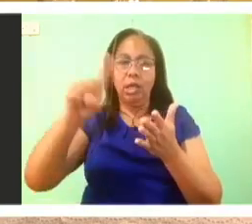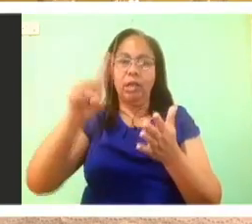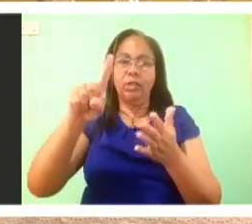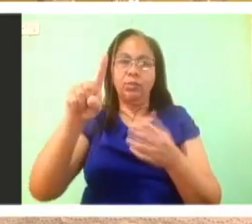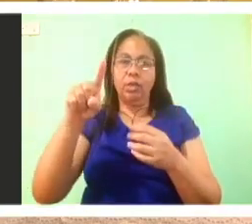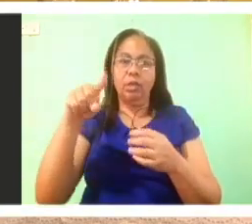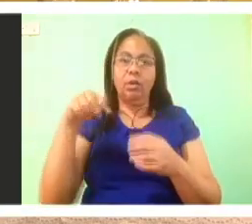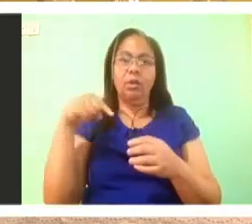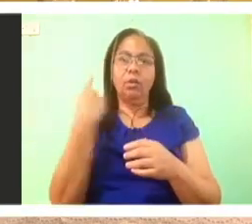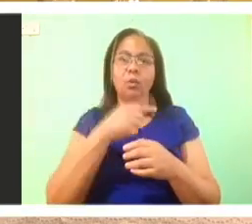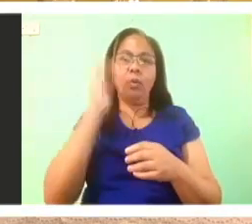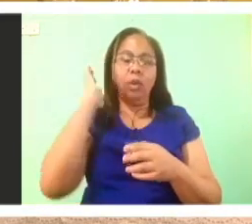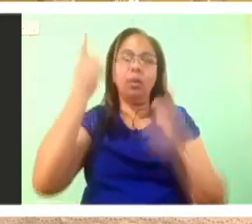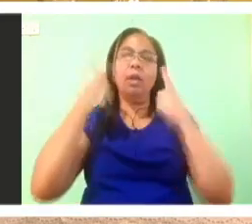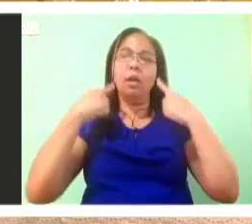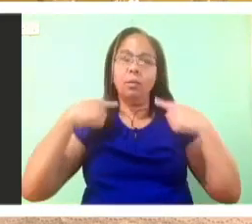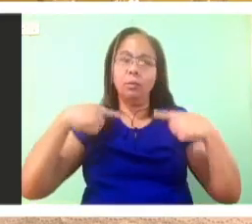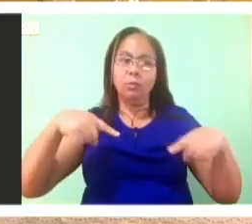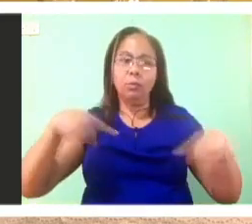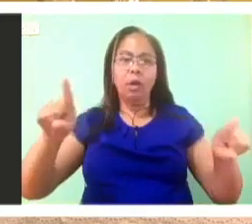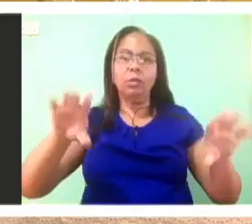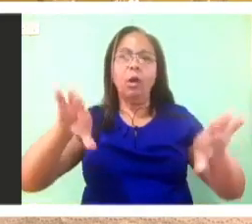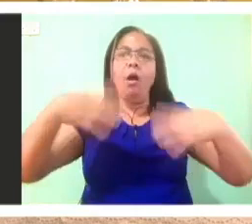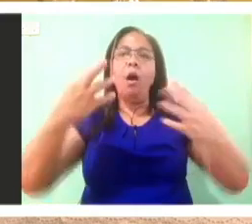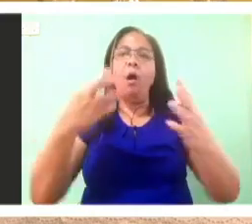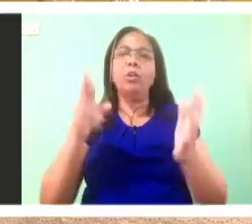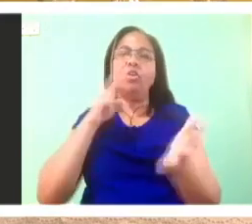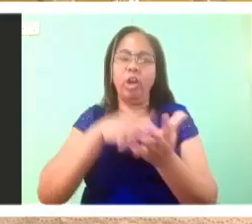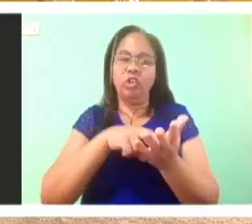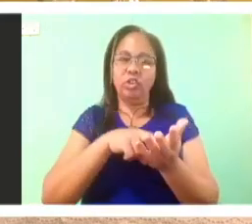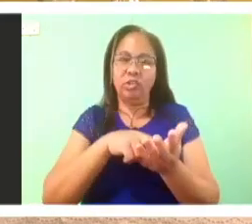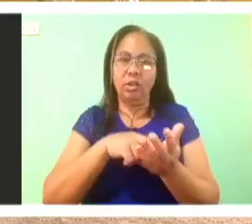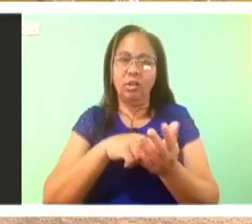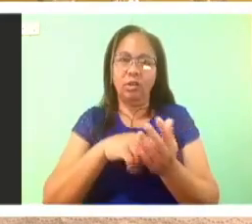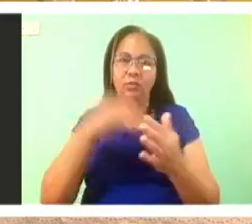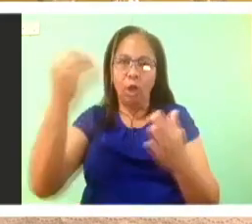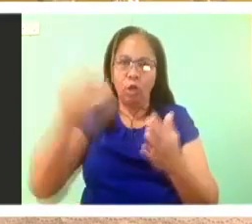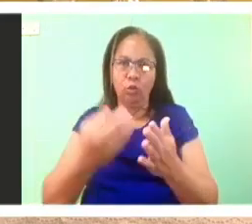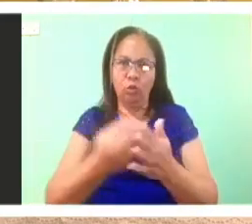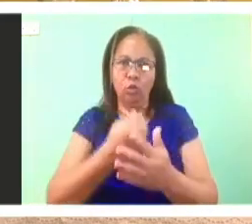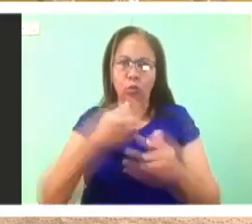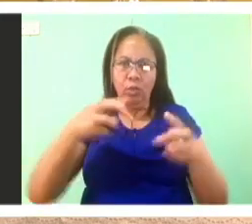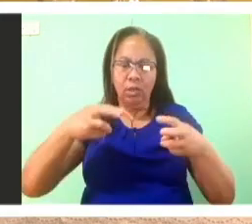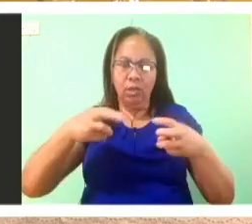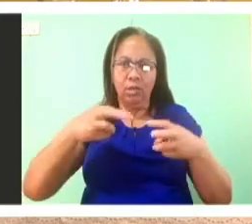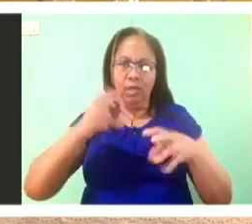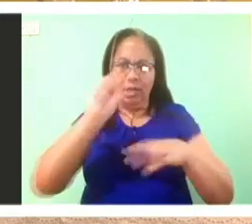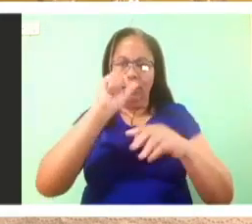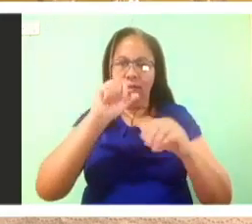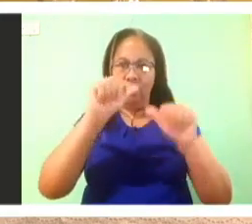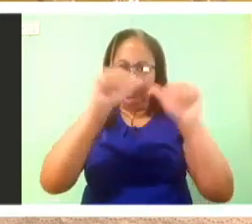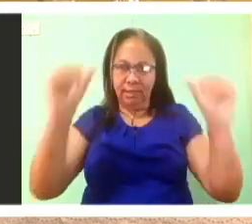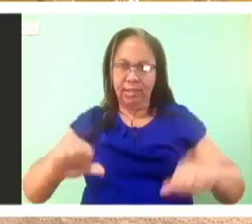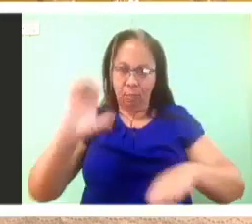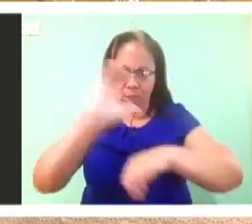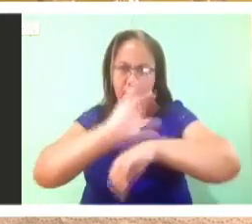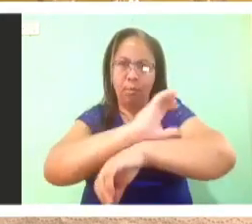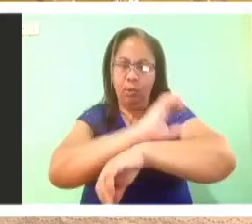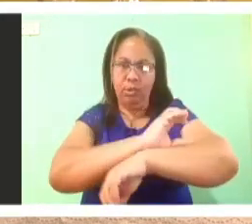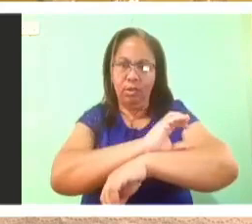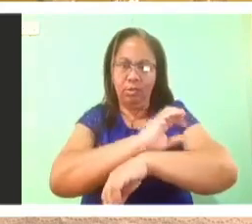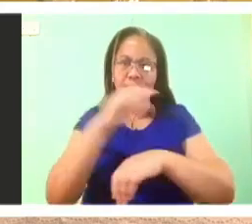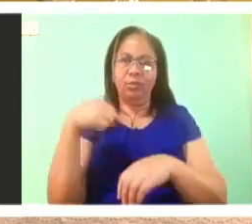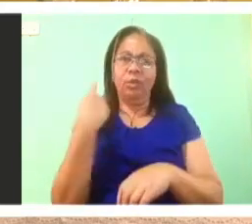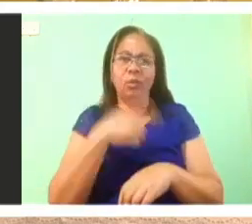you how you will register. We have a brand new portal for you. We've listened to you. We've heard all the complaints, and we think we've solved